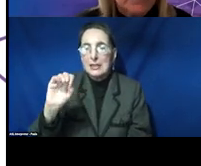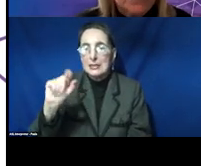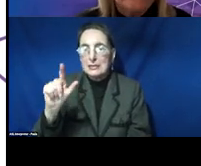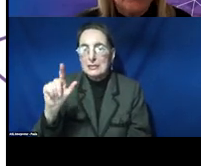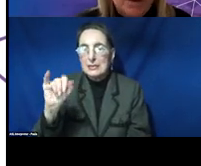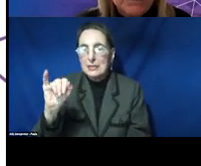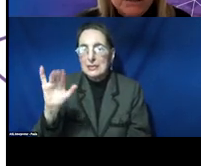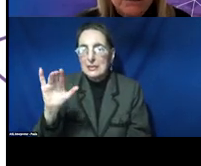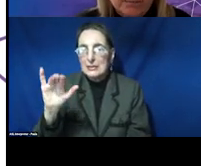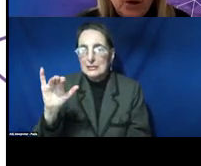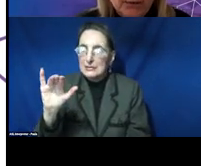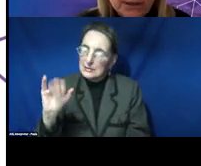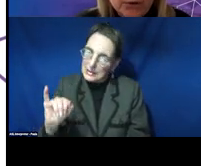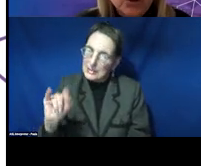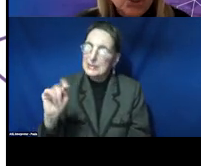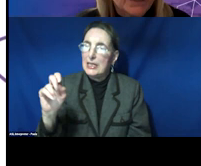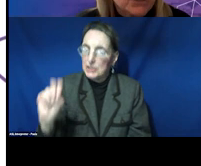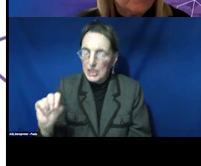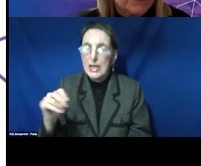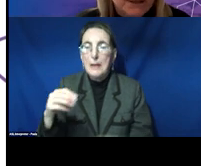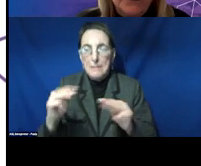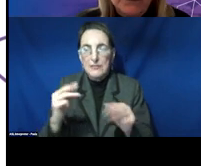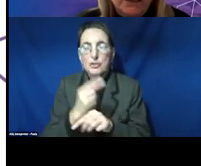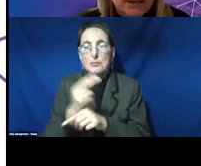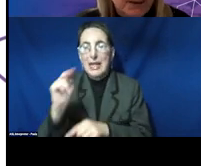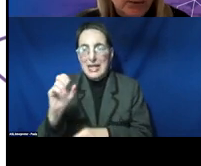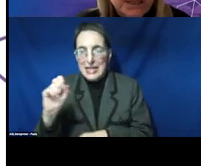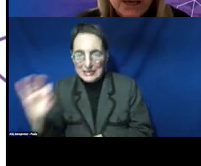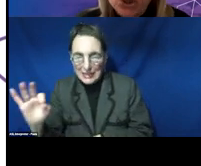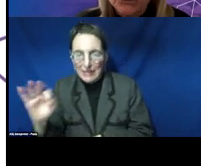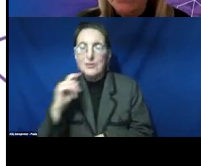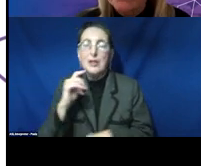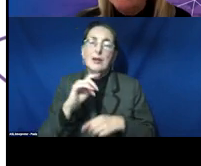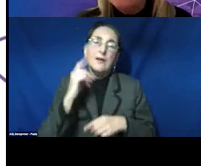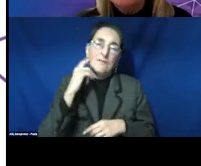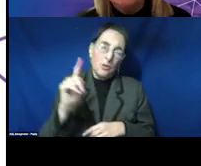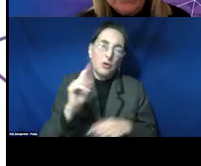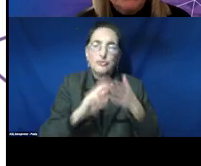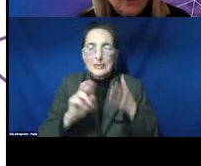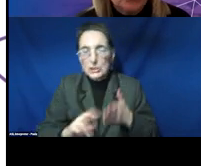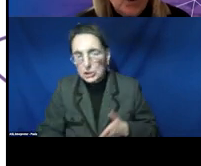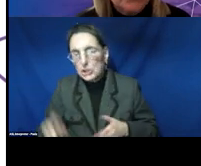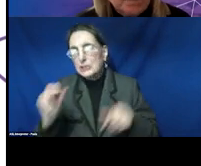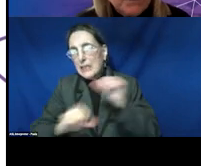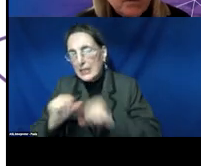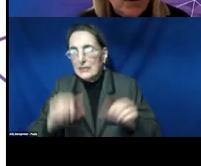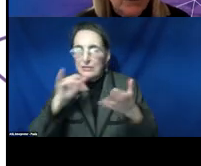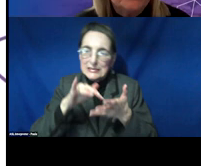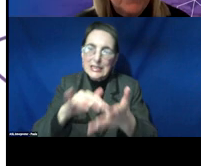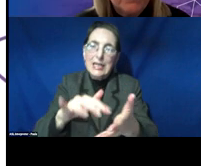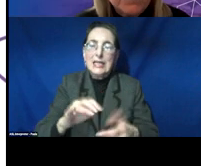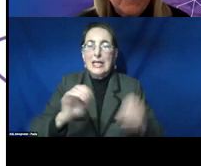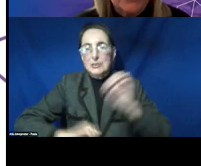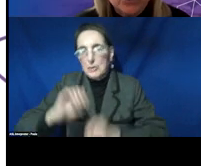by NSF for basic and applied research, scientific study, and experimentation. And unless otherwise